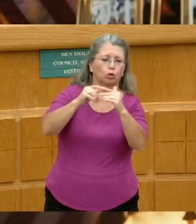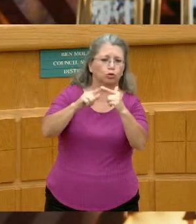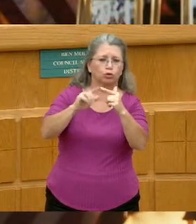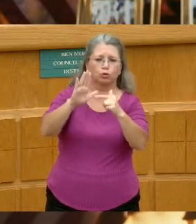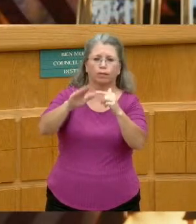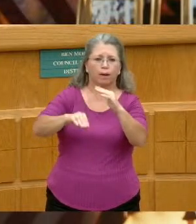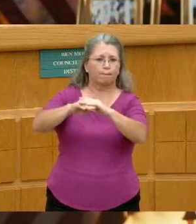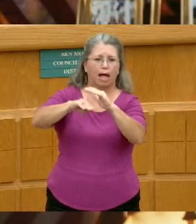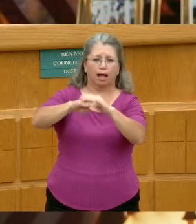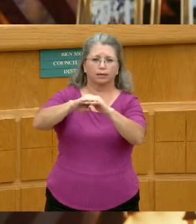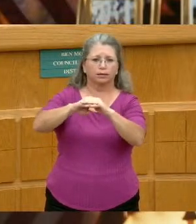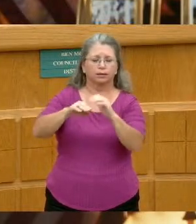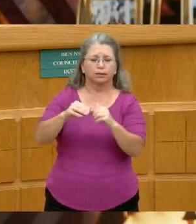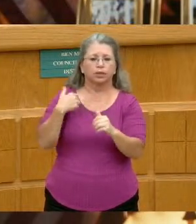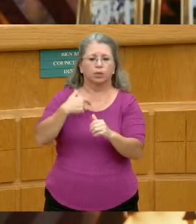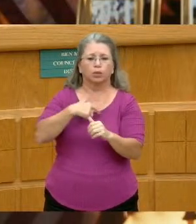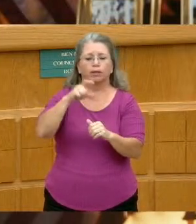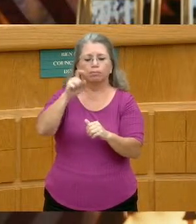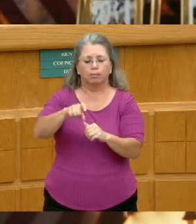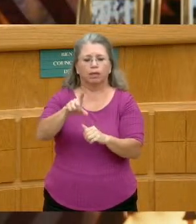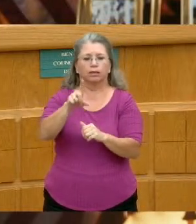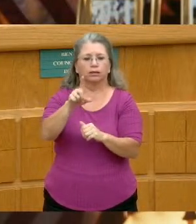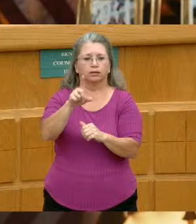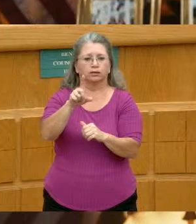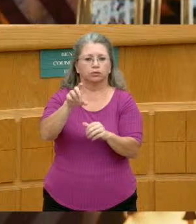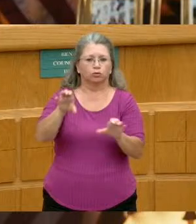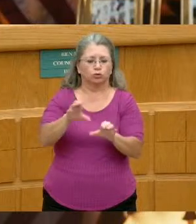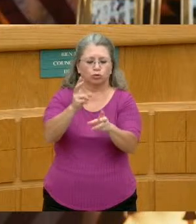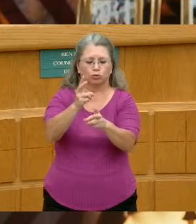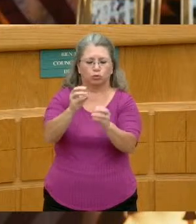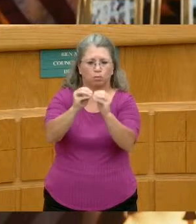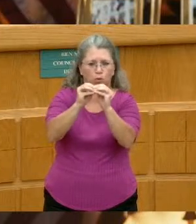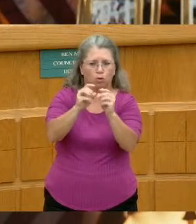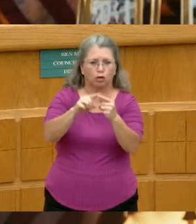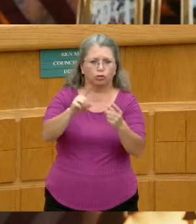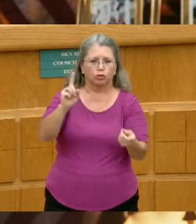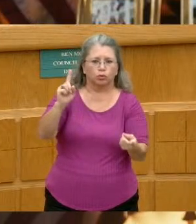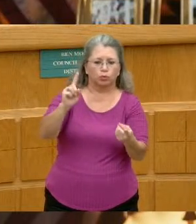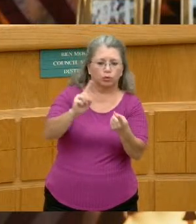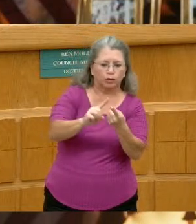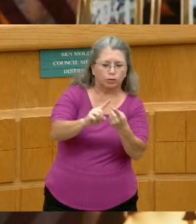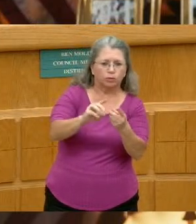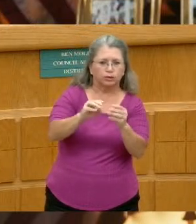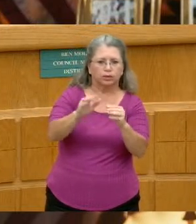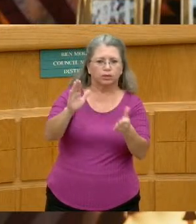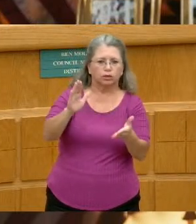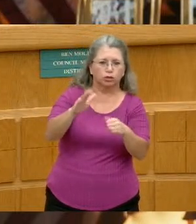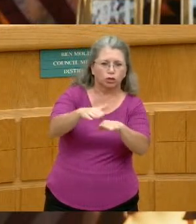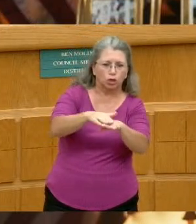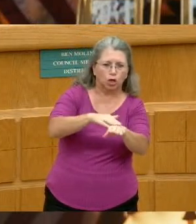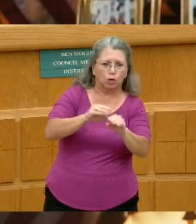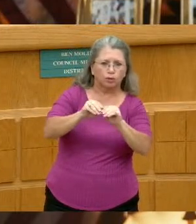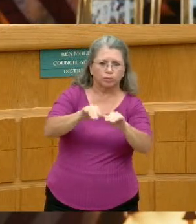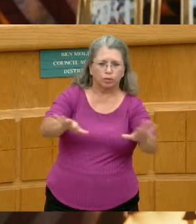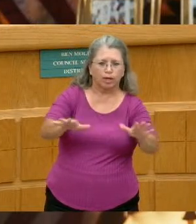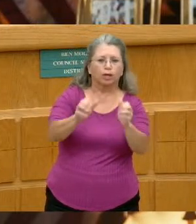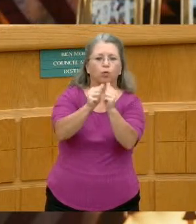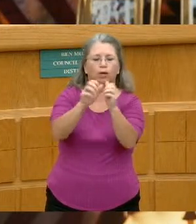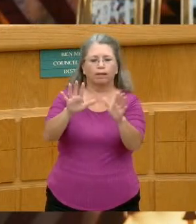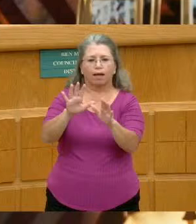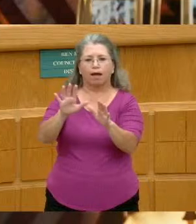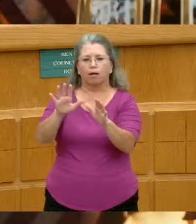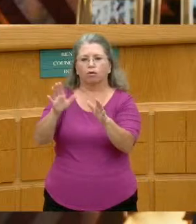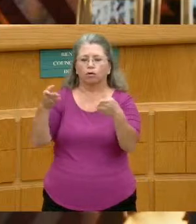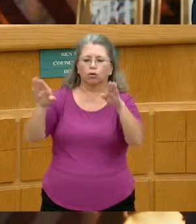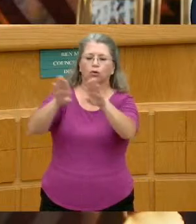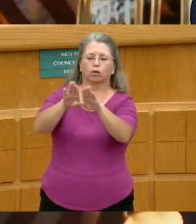to slow the spread without locking Texas back down. Now, there are several things that we can do